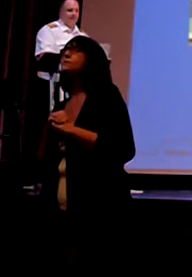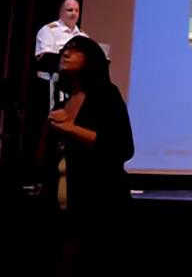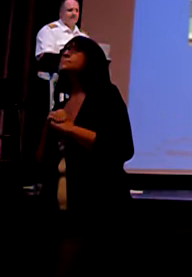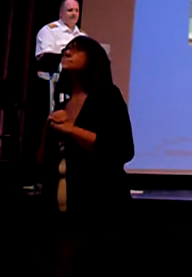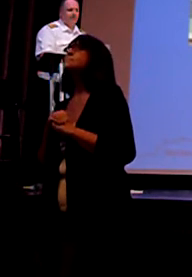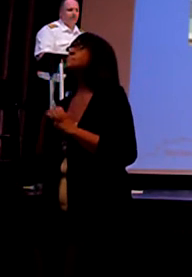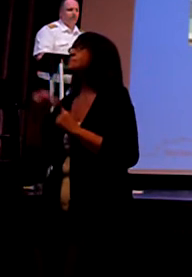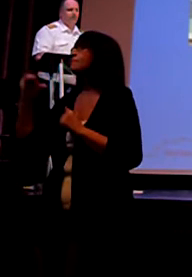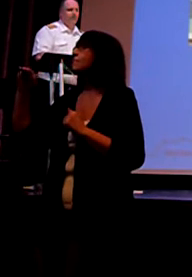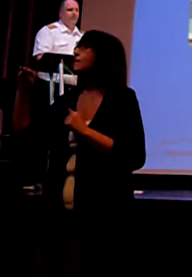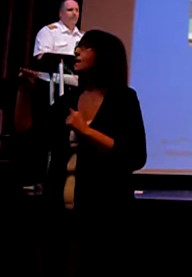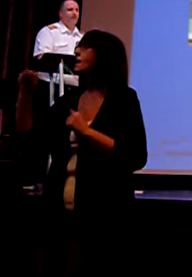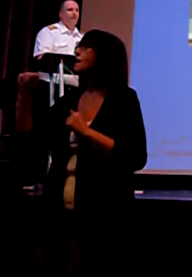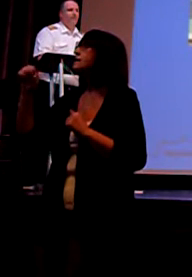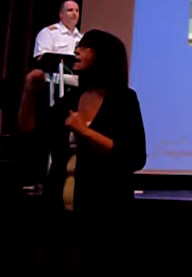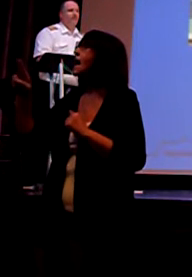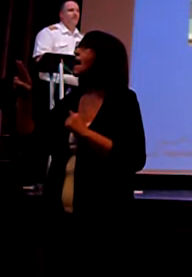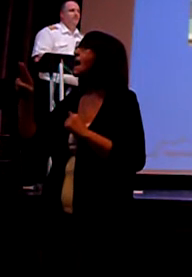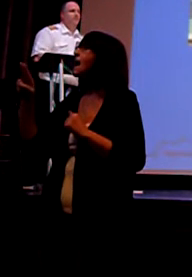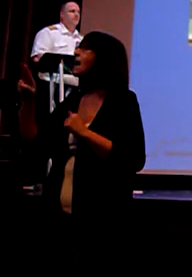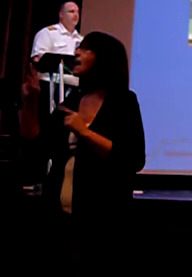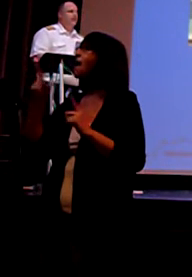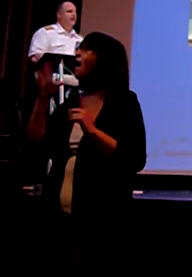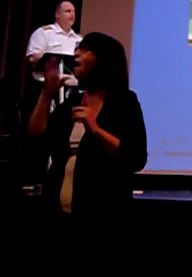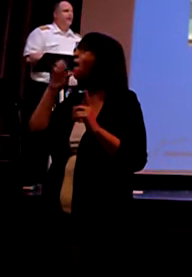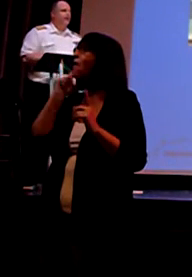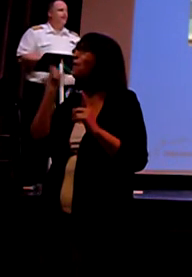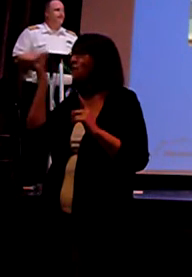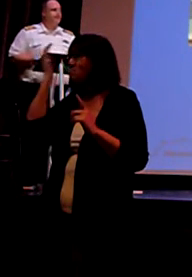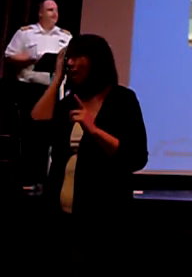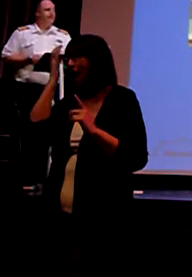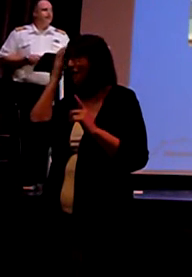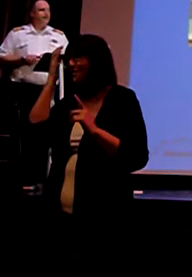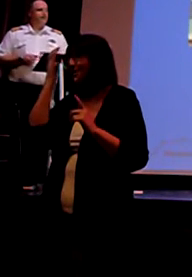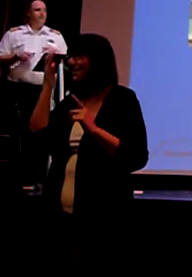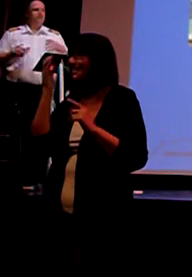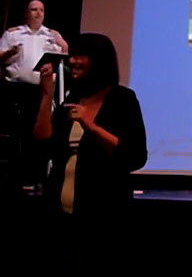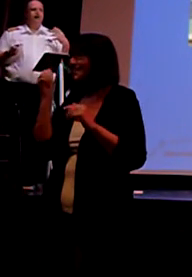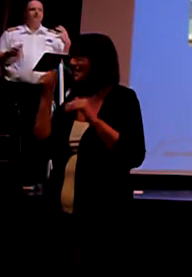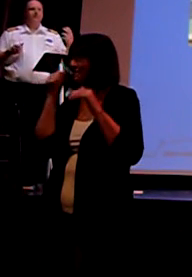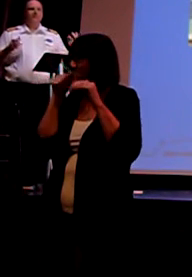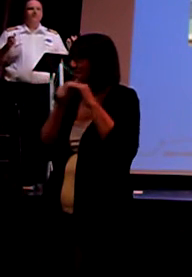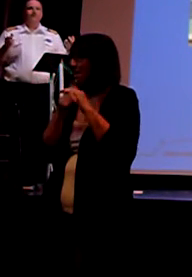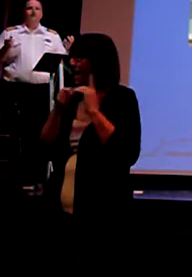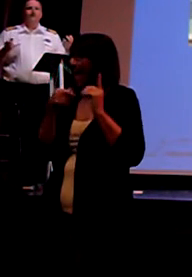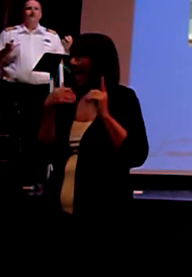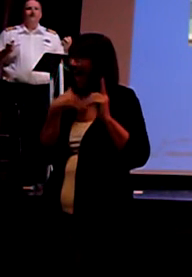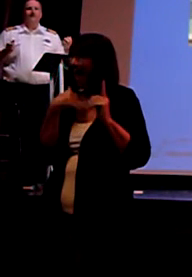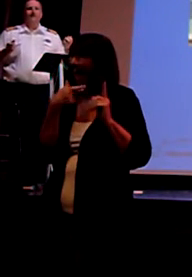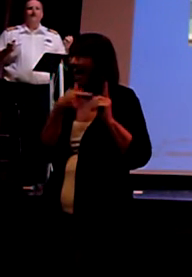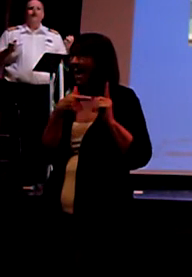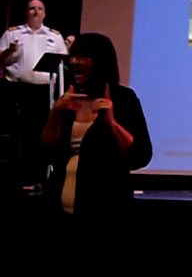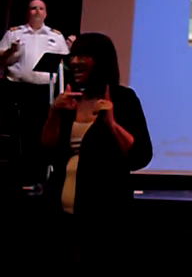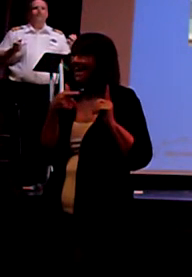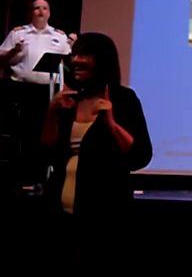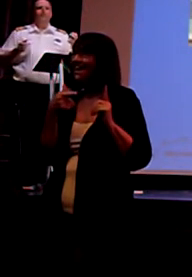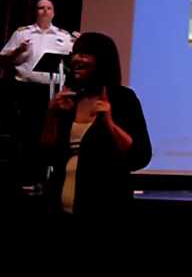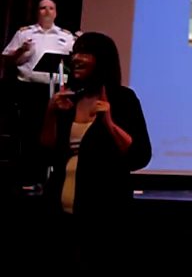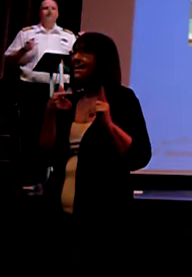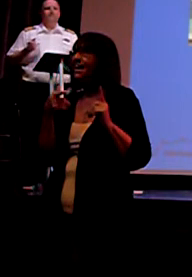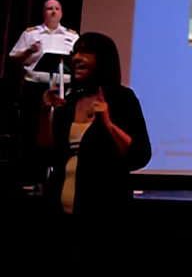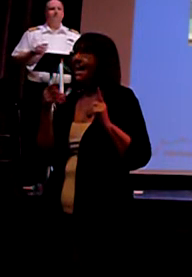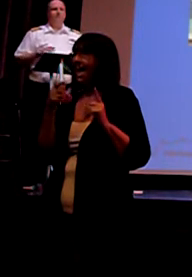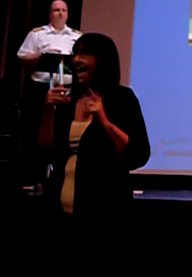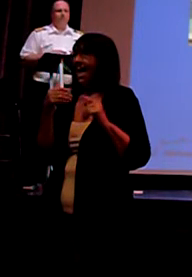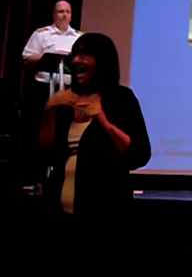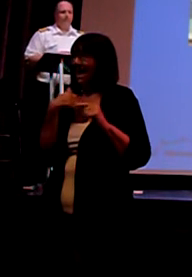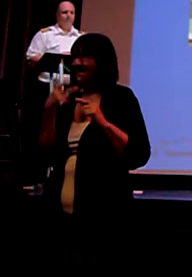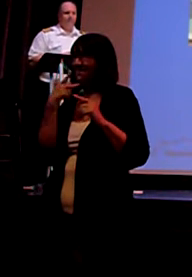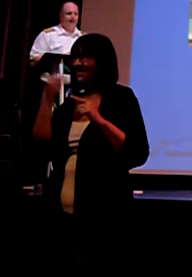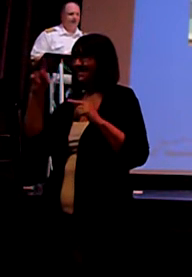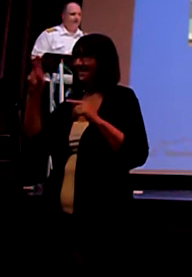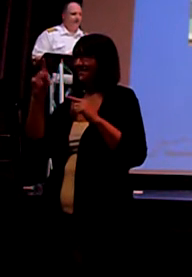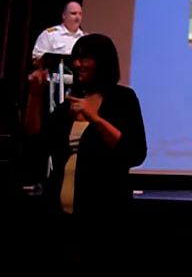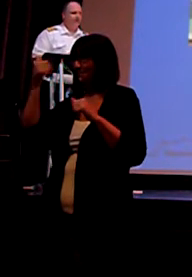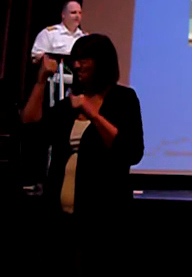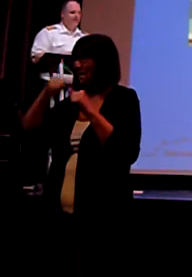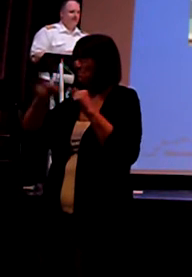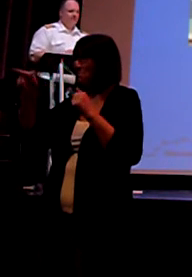Nassau is an old pirate haven, and there's a nice pirate TV series called The